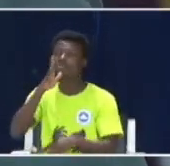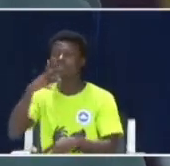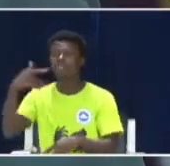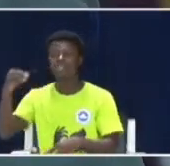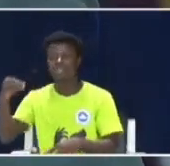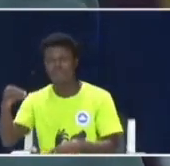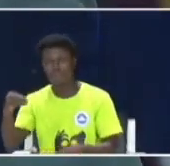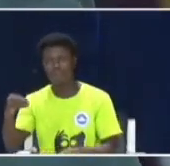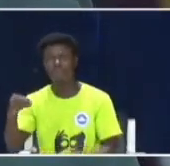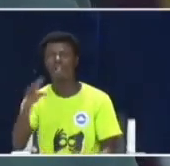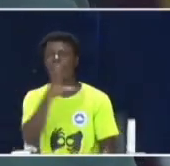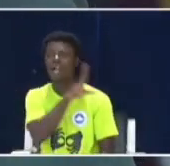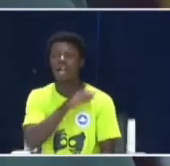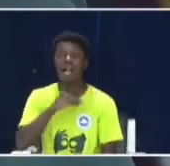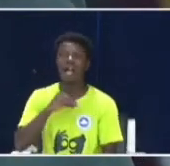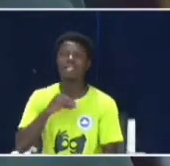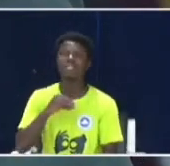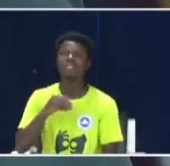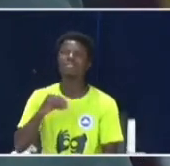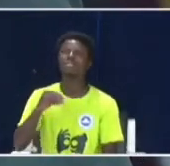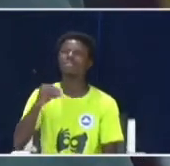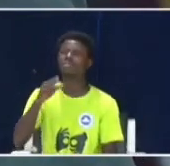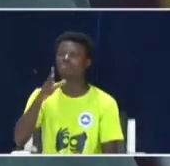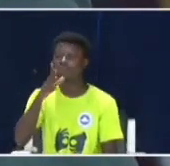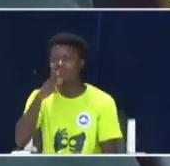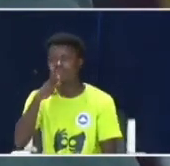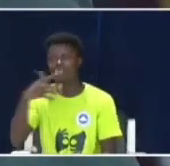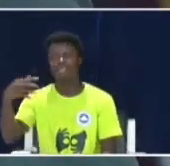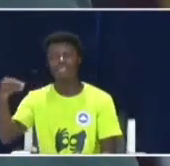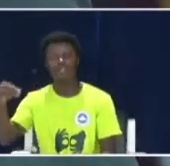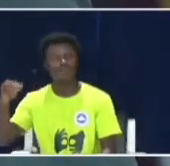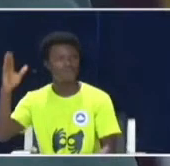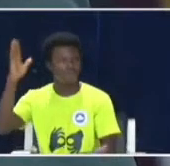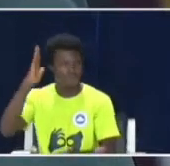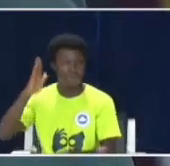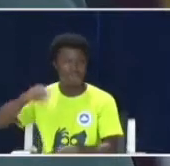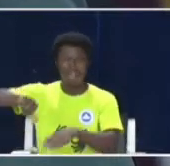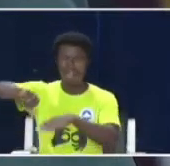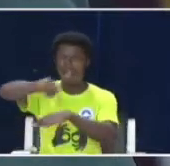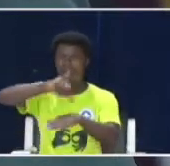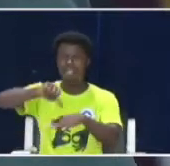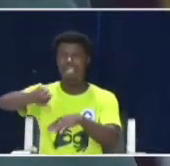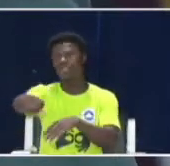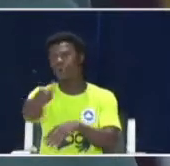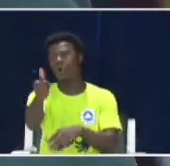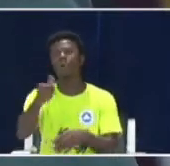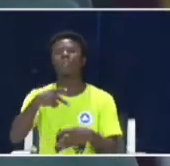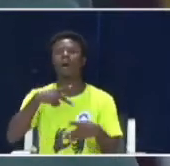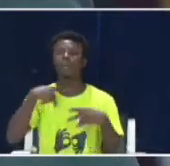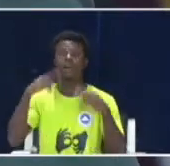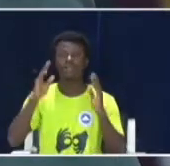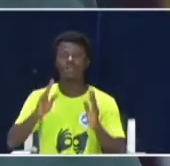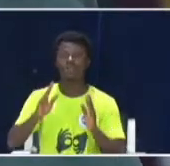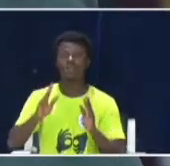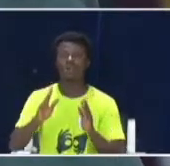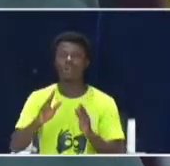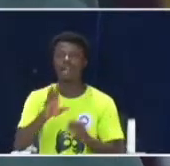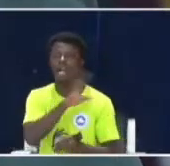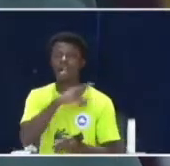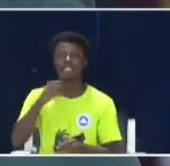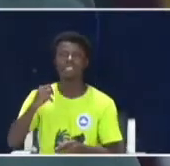My wife will help me anoint the continental officers and our guests.